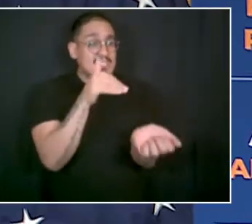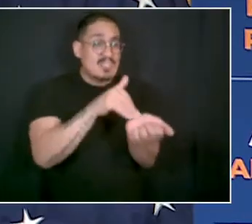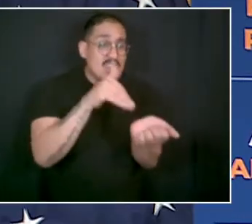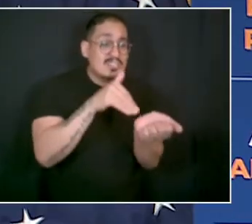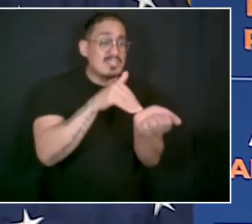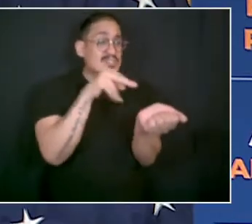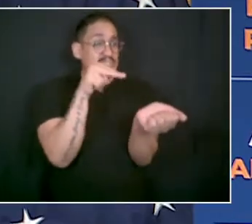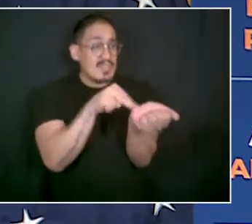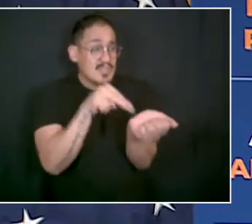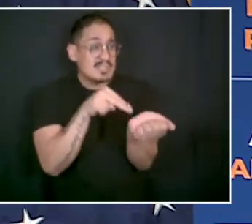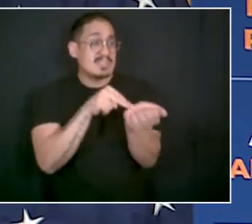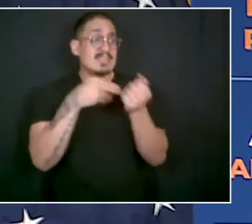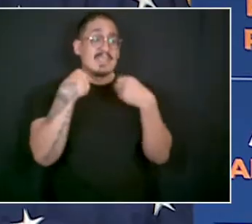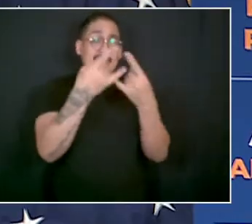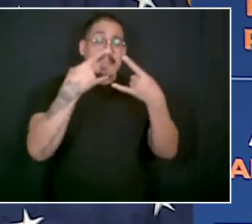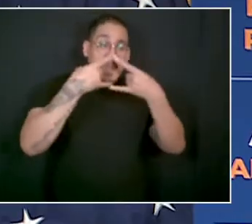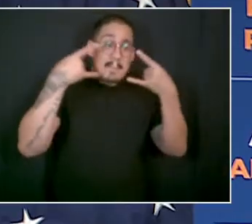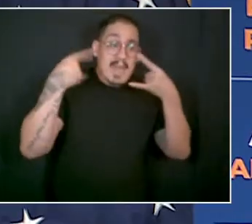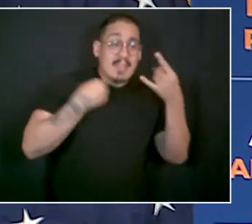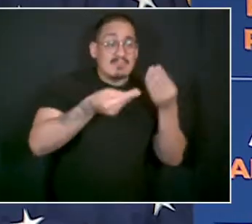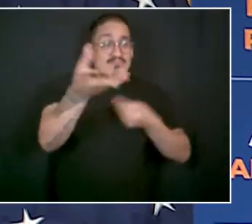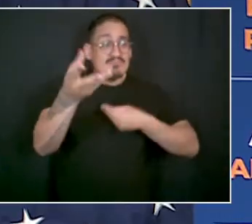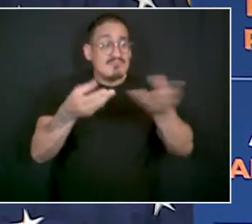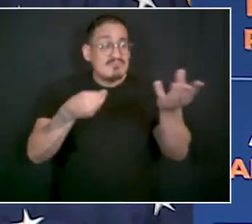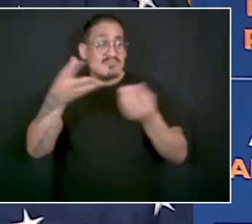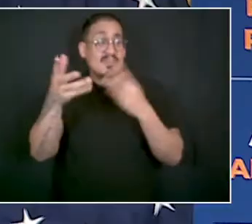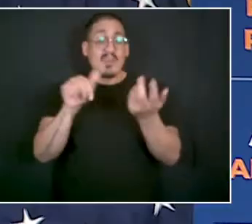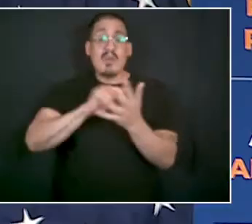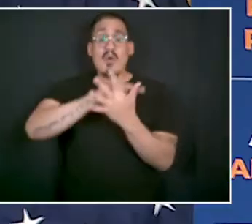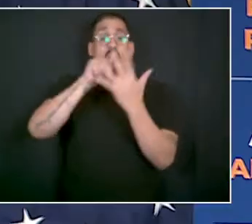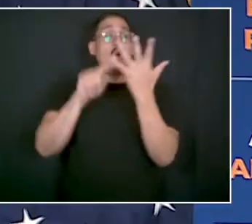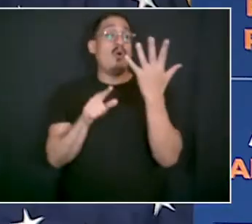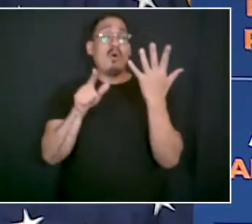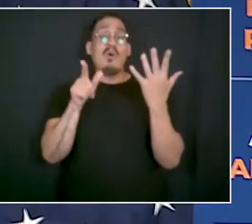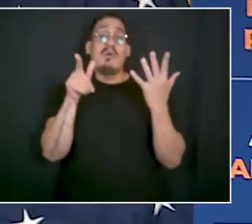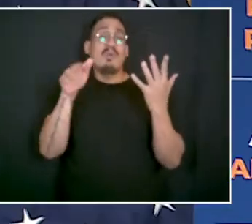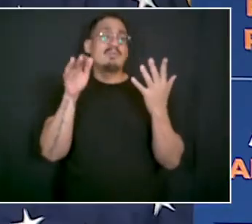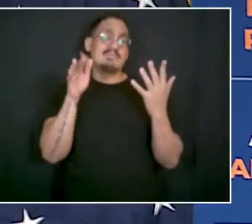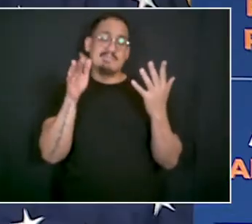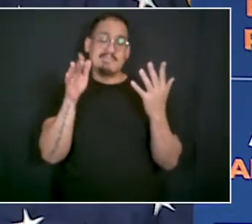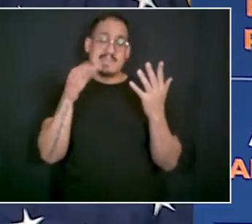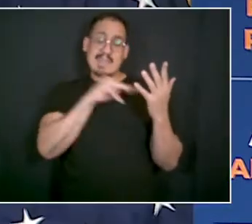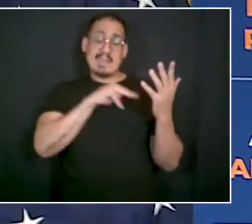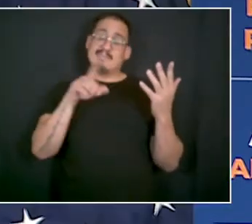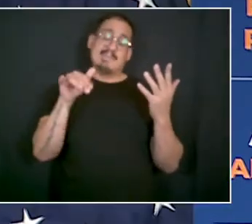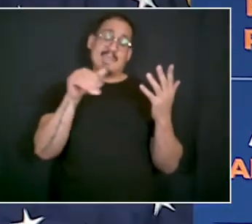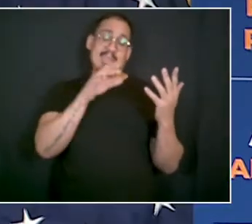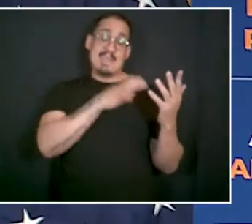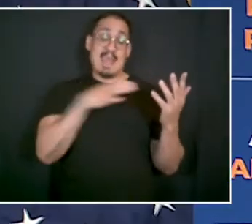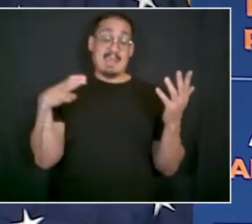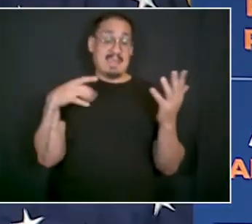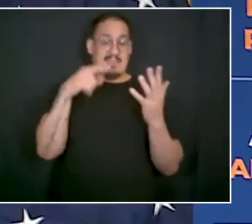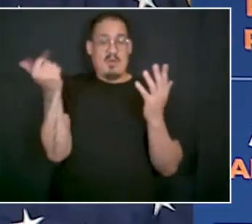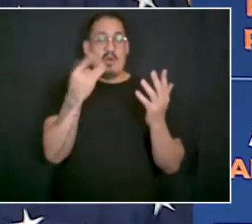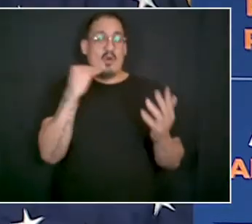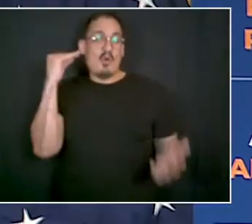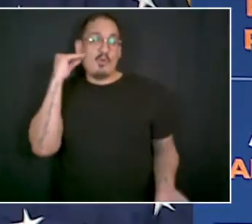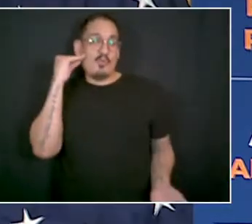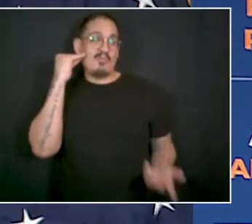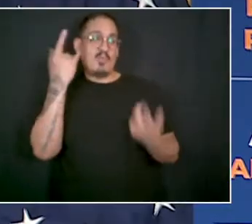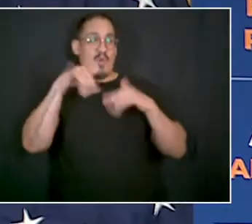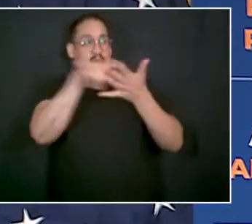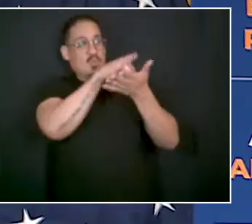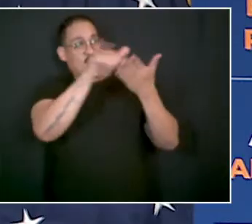candidates, they were home. They were home while New Yorkers were suffering. And he